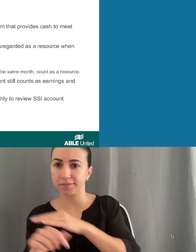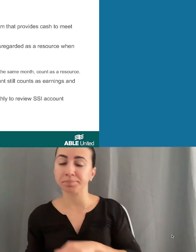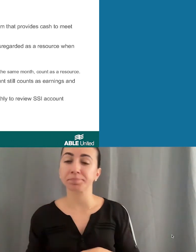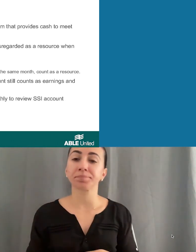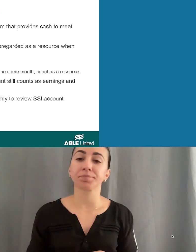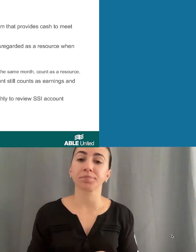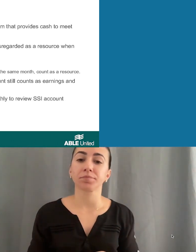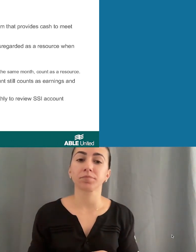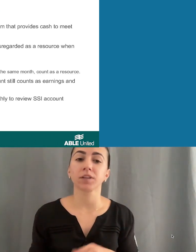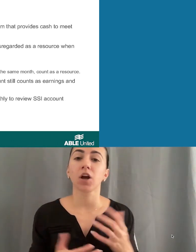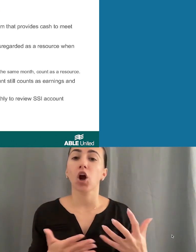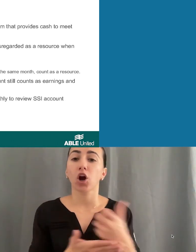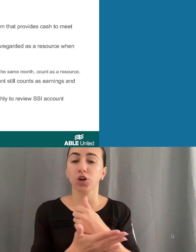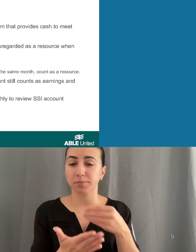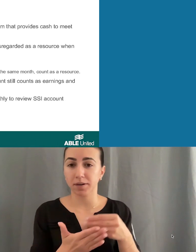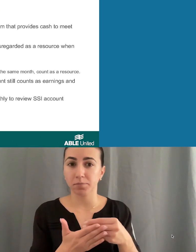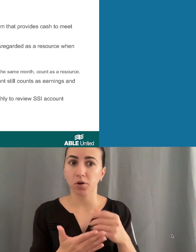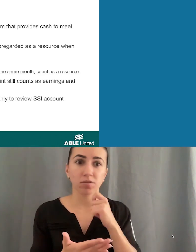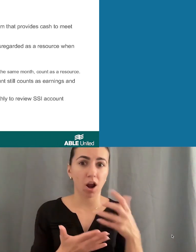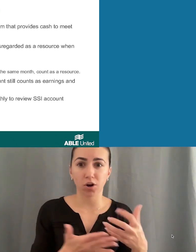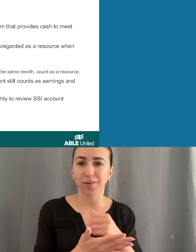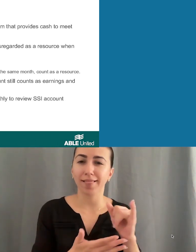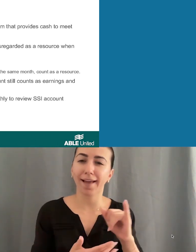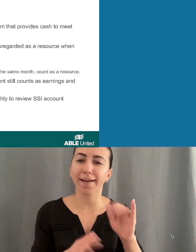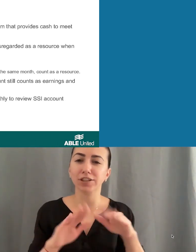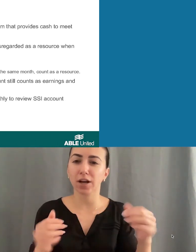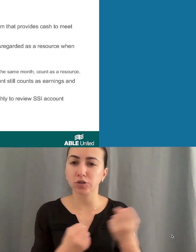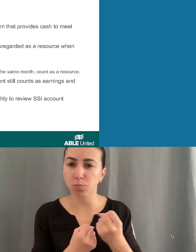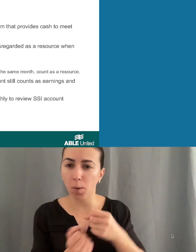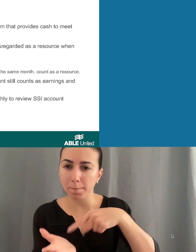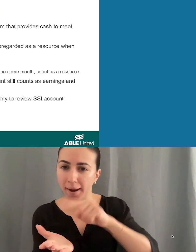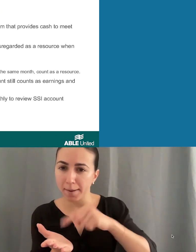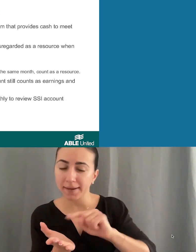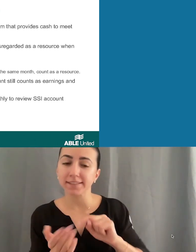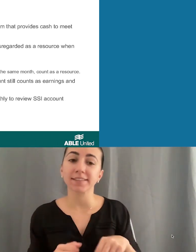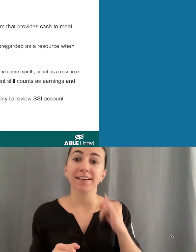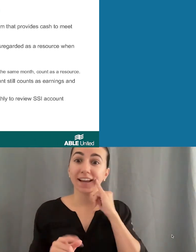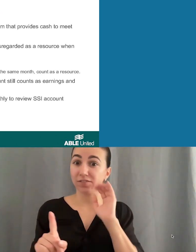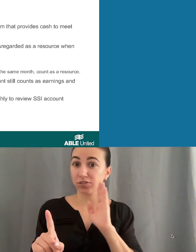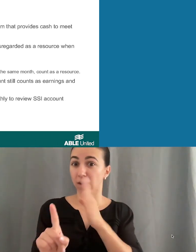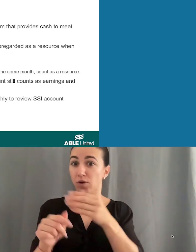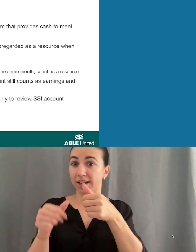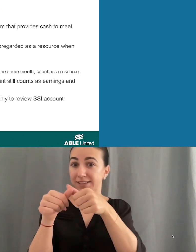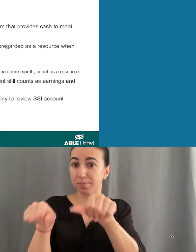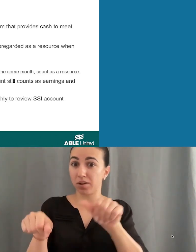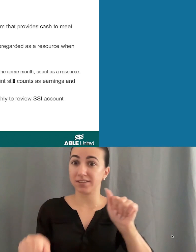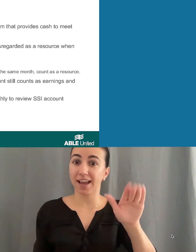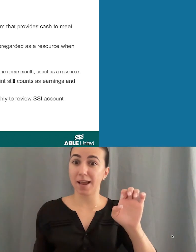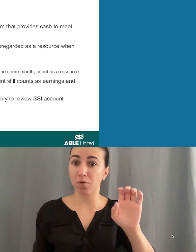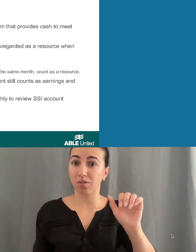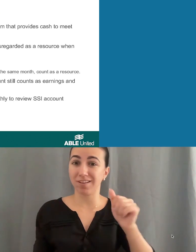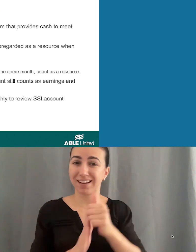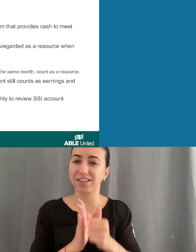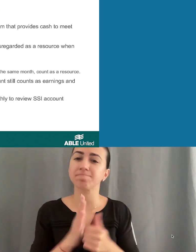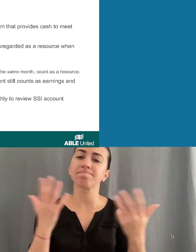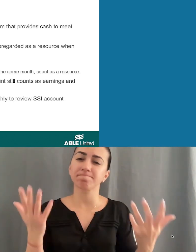that earned income and sometimes unearned income, such as child support payments, if those are directly deposited into an ABLE account, that's still